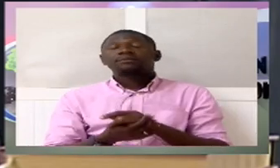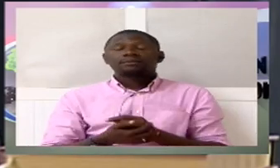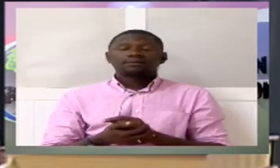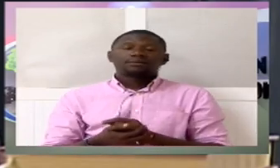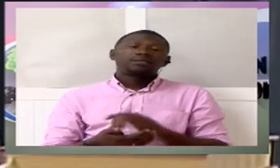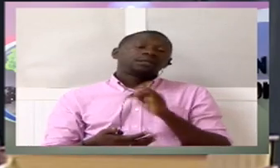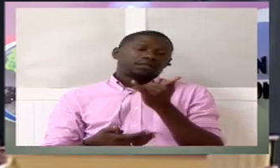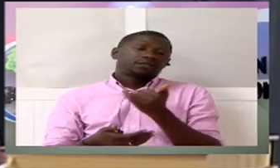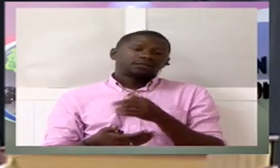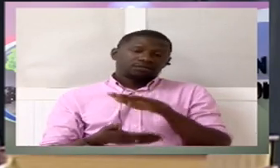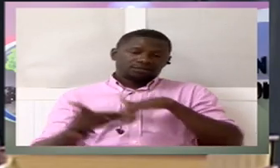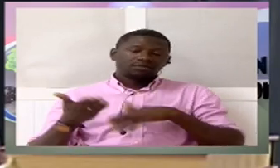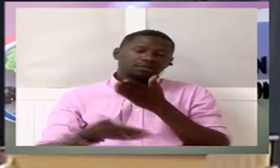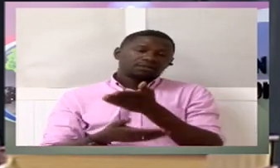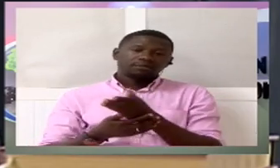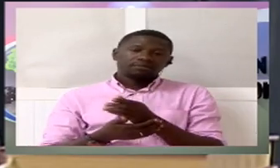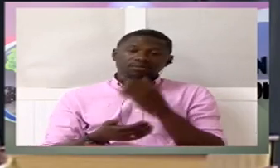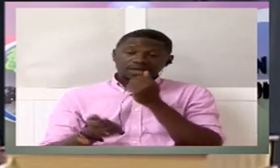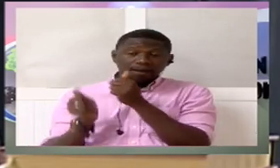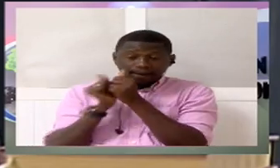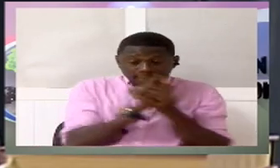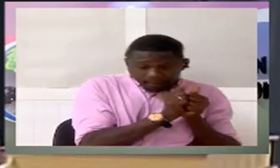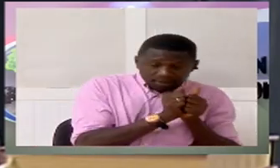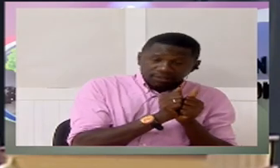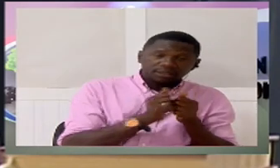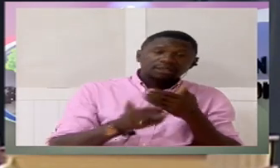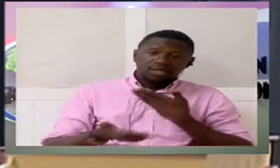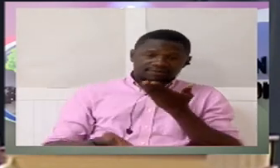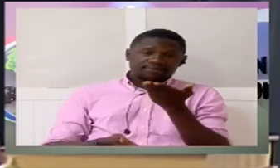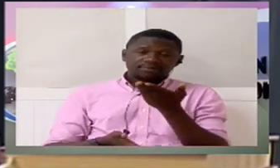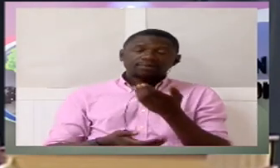Documents, yes, they were there. But they were hidden away.